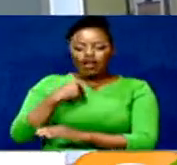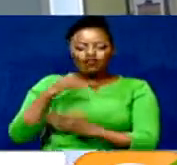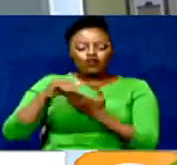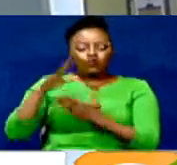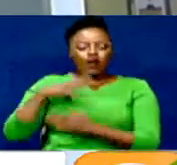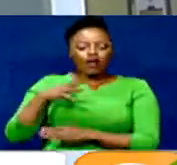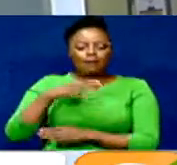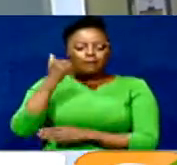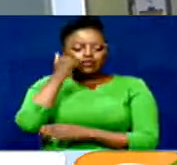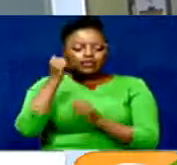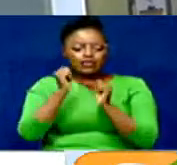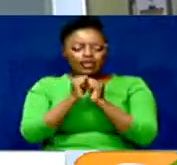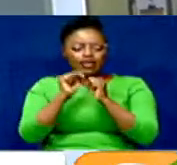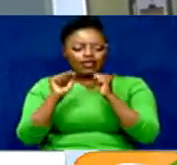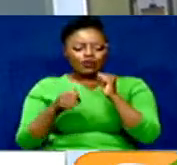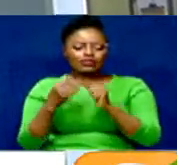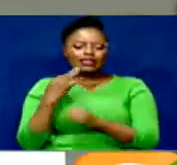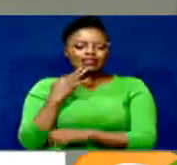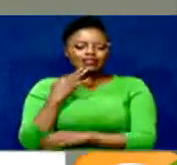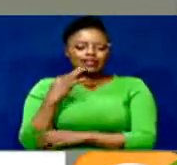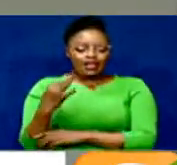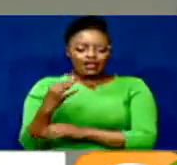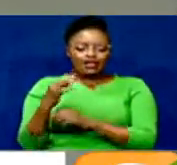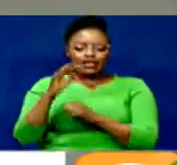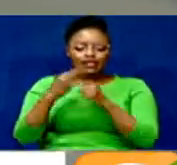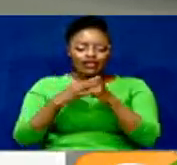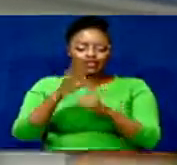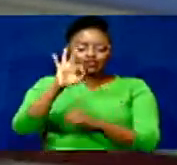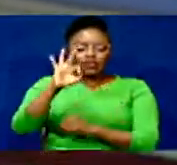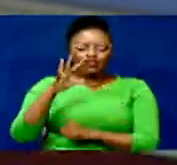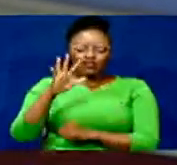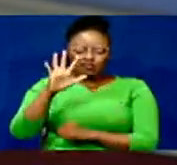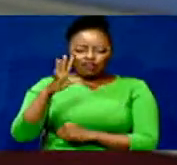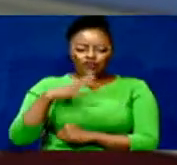numbers at 10,385. Lillian Muli, Citizen.